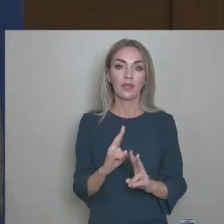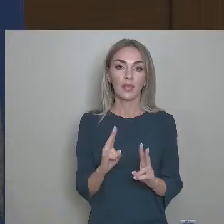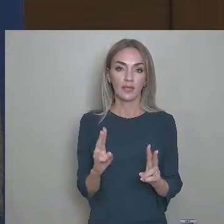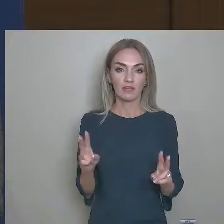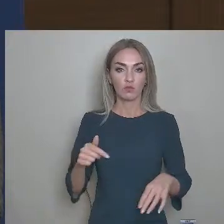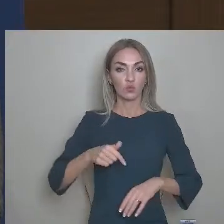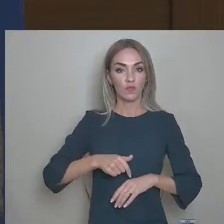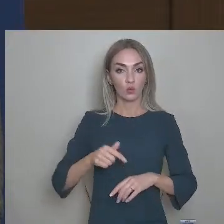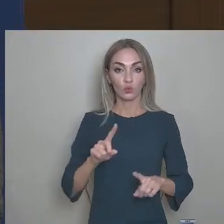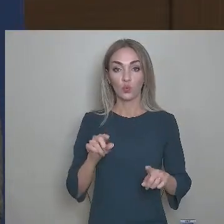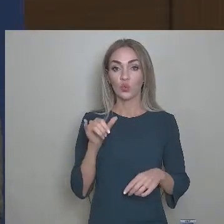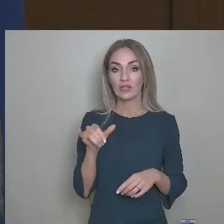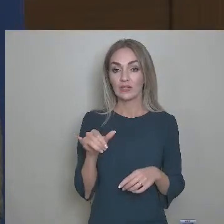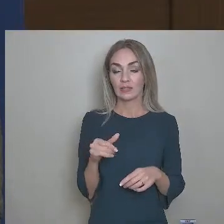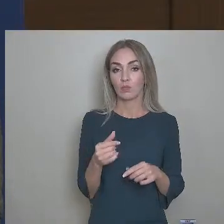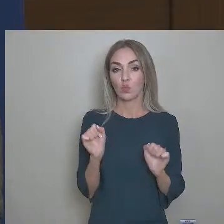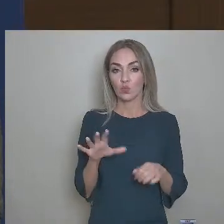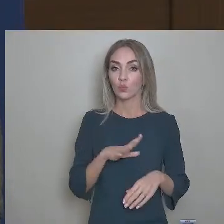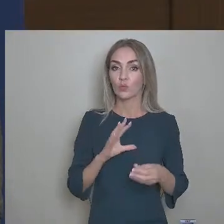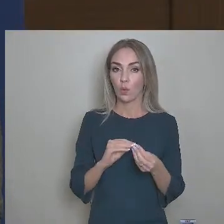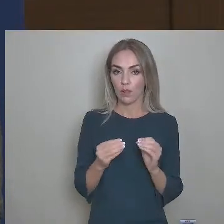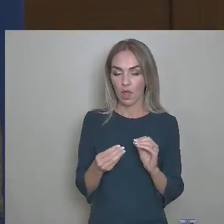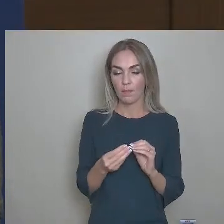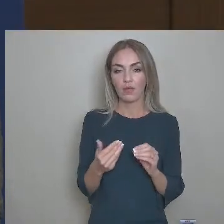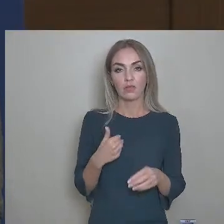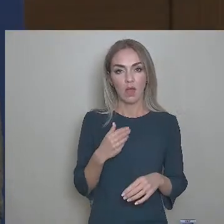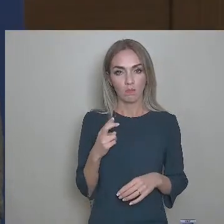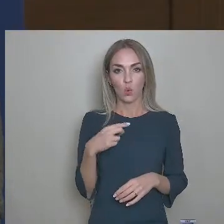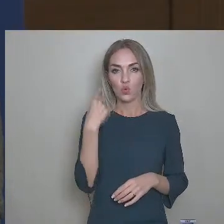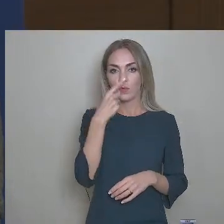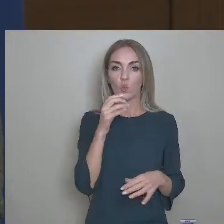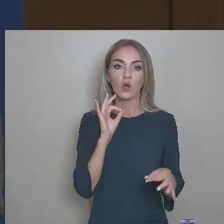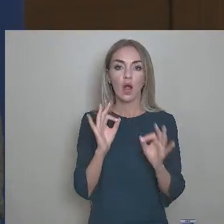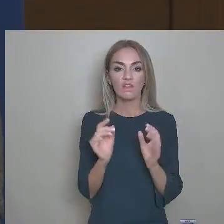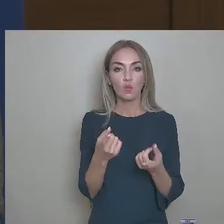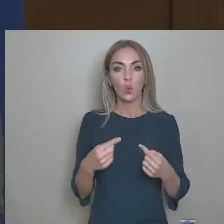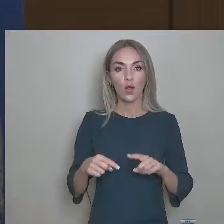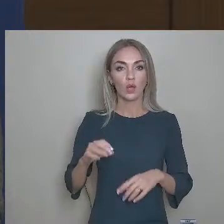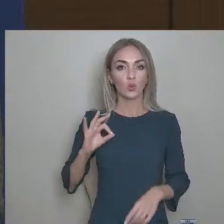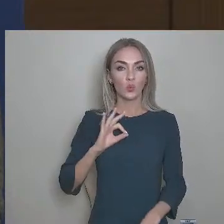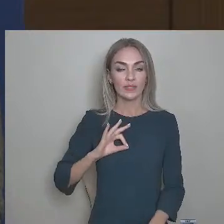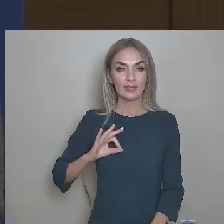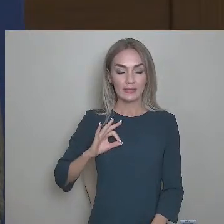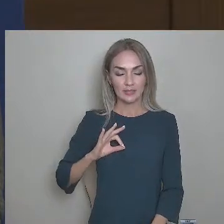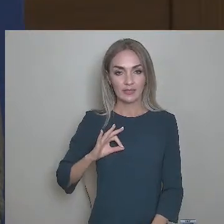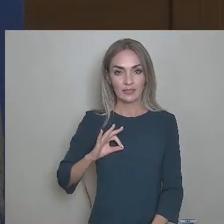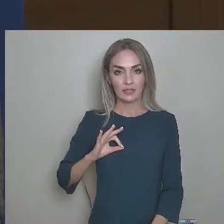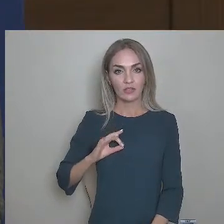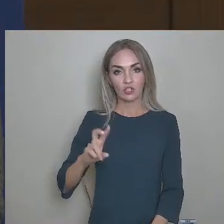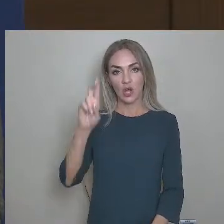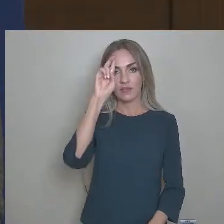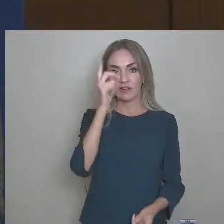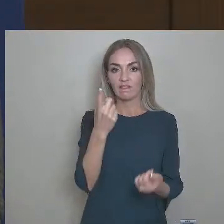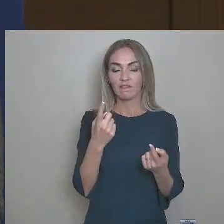the candidates that feel that this could be an issue, I would advise to go